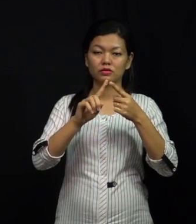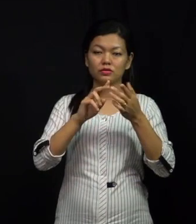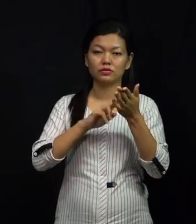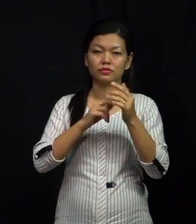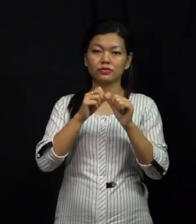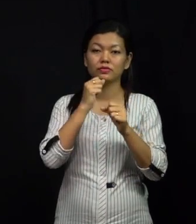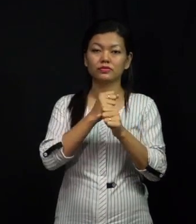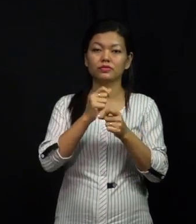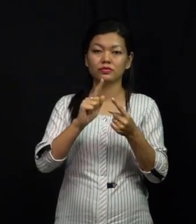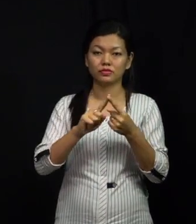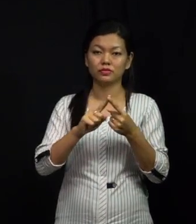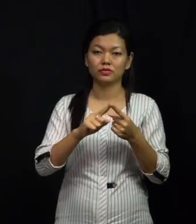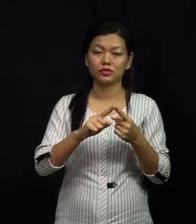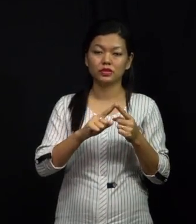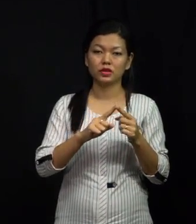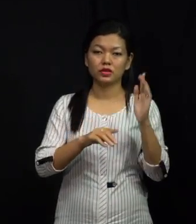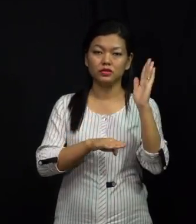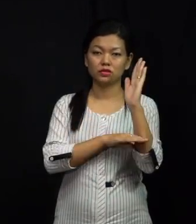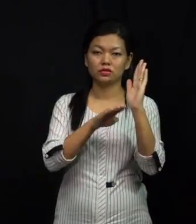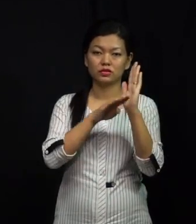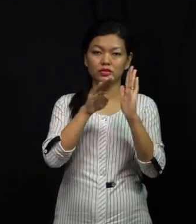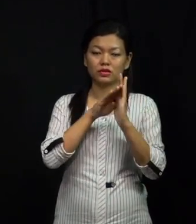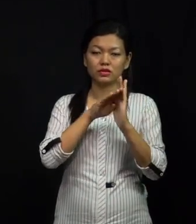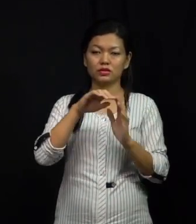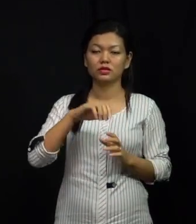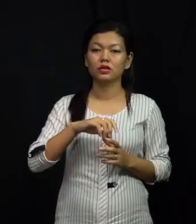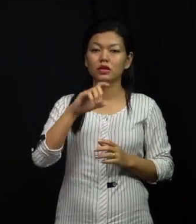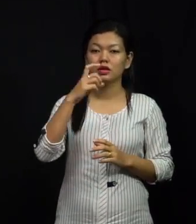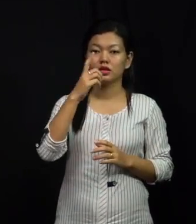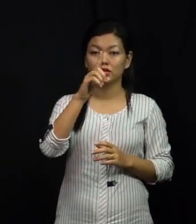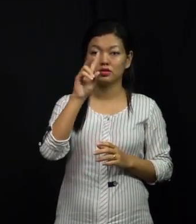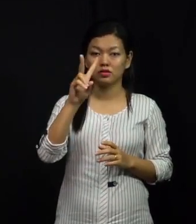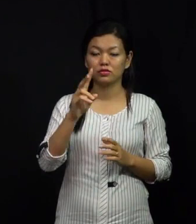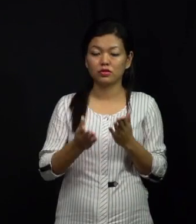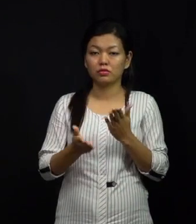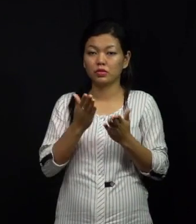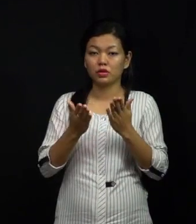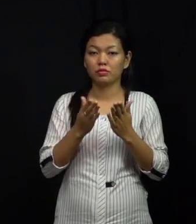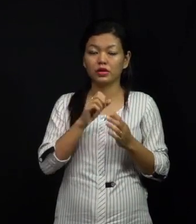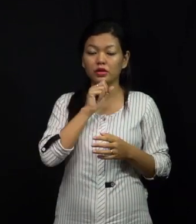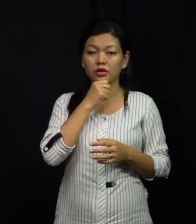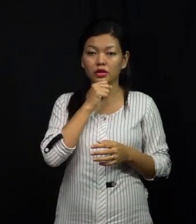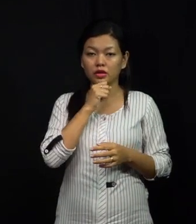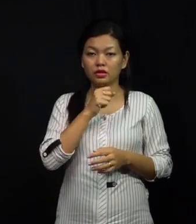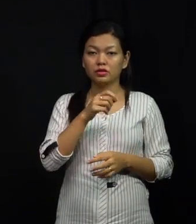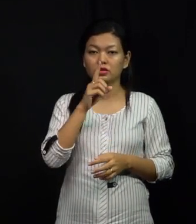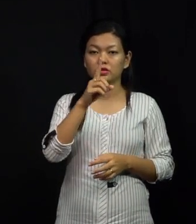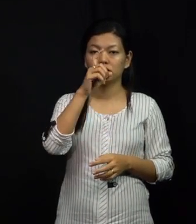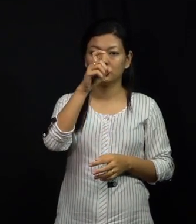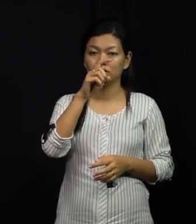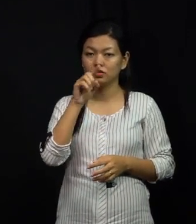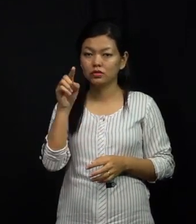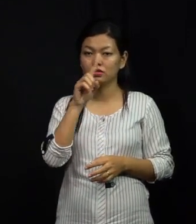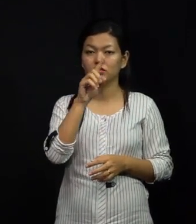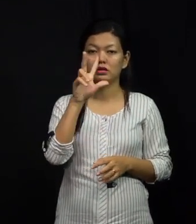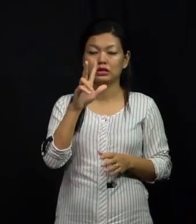it? So most probably 15 to 17 or 18 years of age, right? So you were